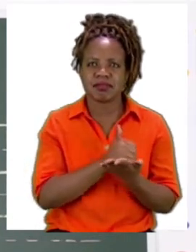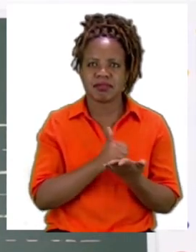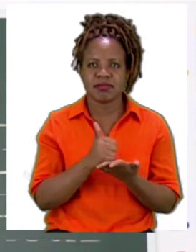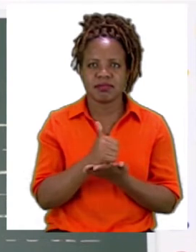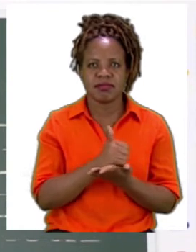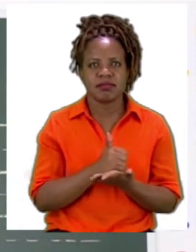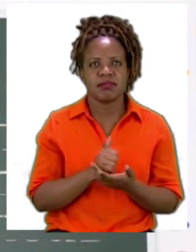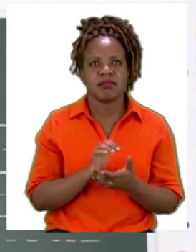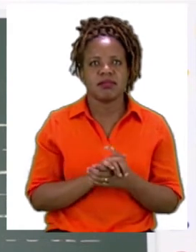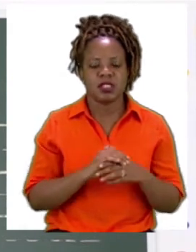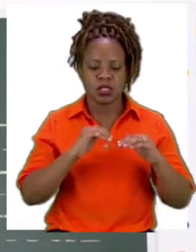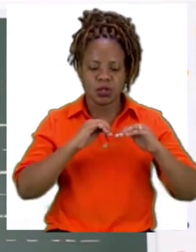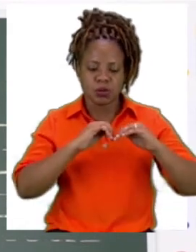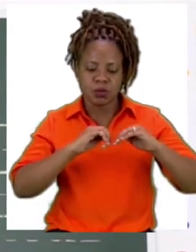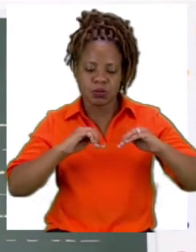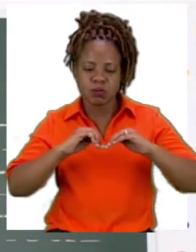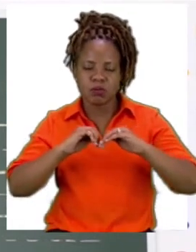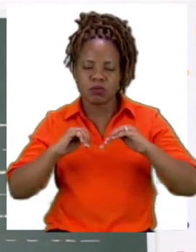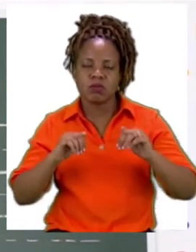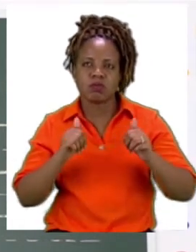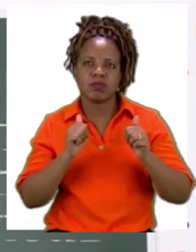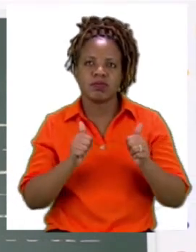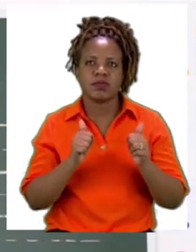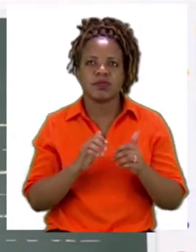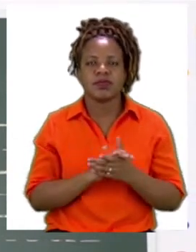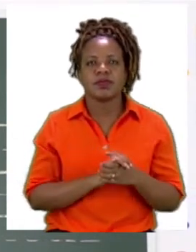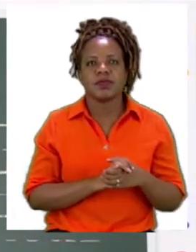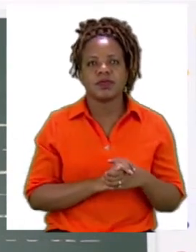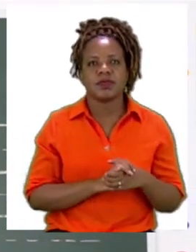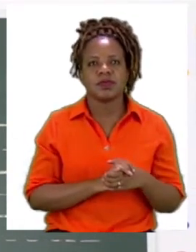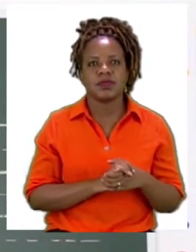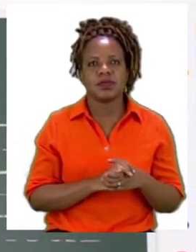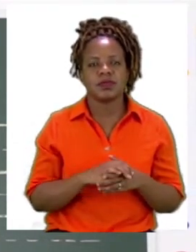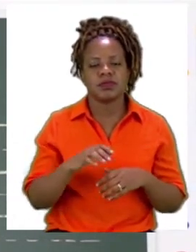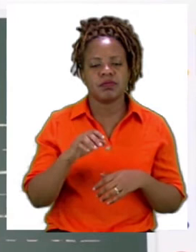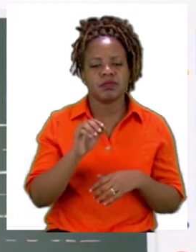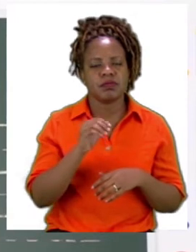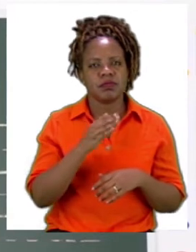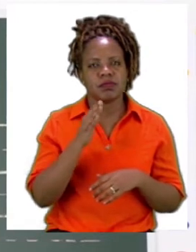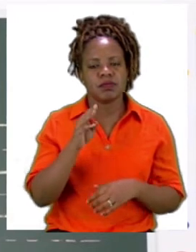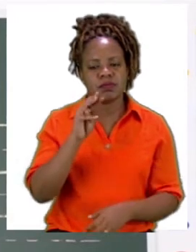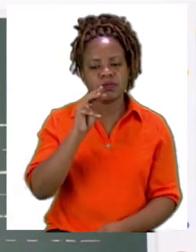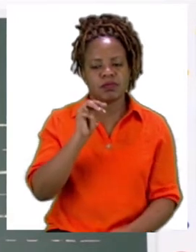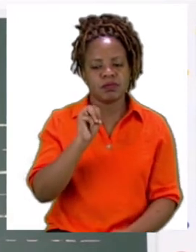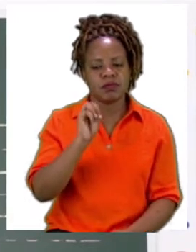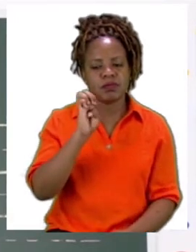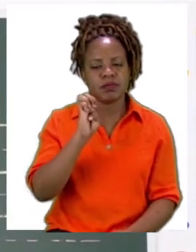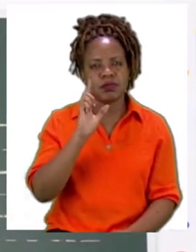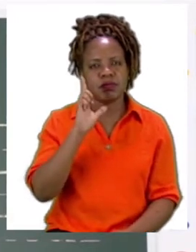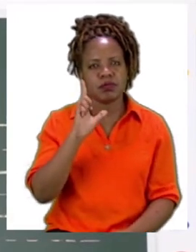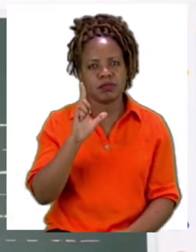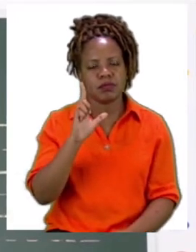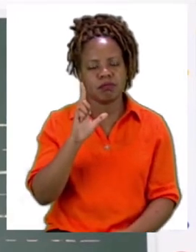and spaced correctly. The next word afterwards is the word Mal. Now it looks like